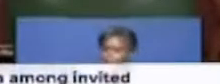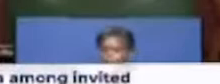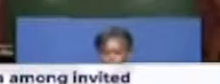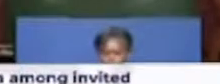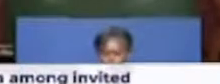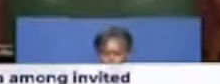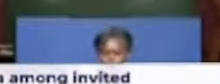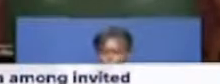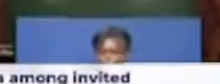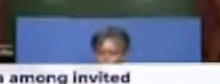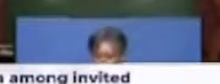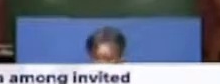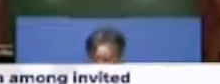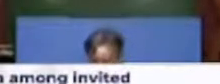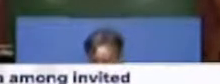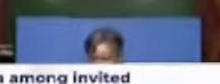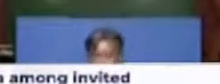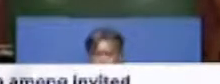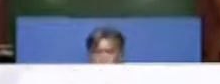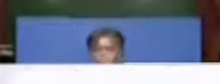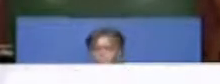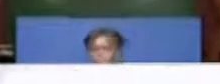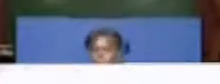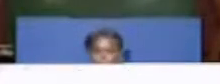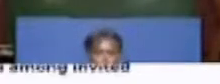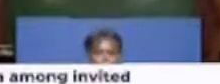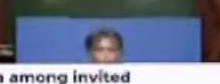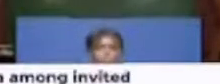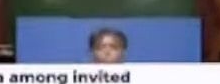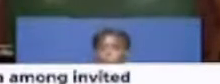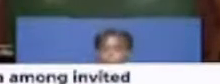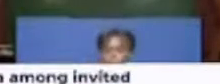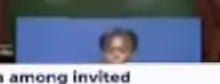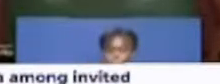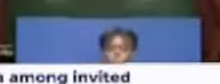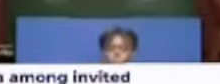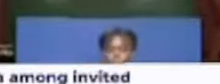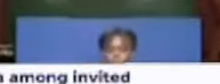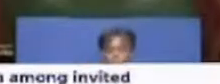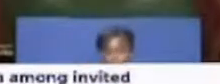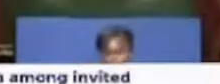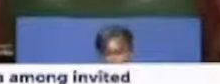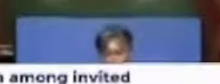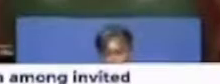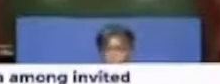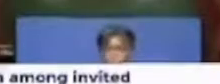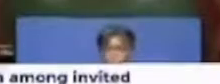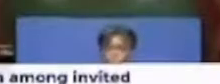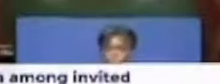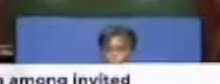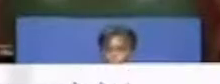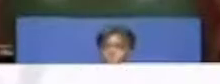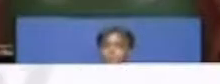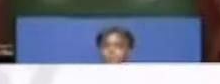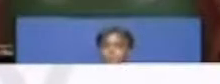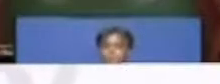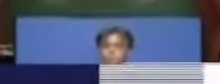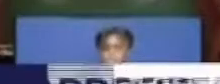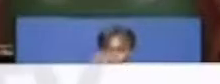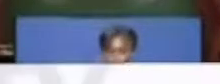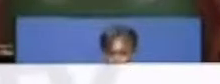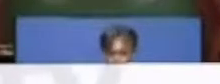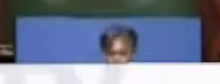in community-based resilience and drought preparedness projects has also been accelerated through the support of the national as well as